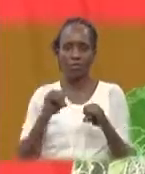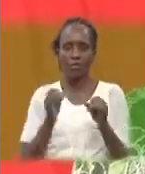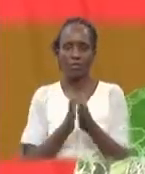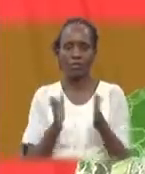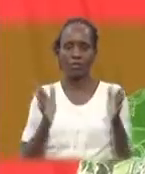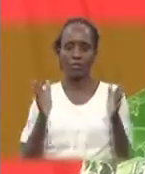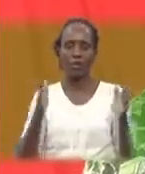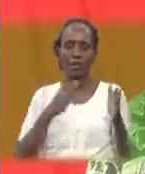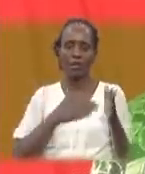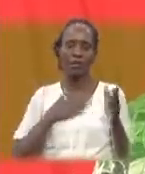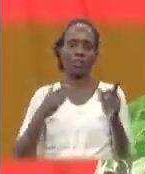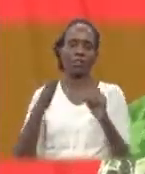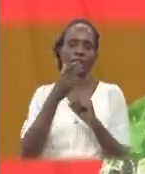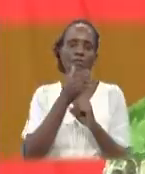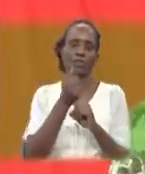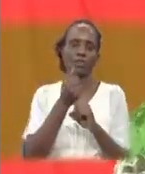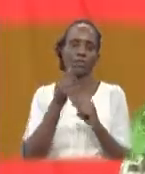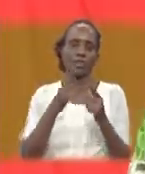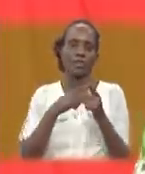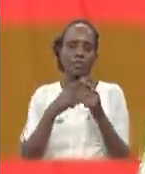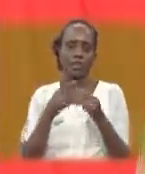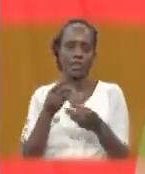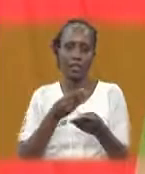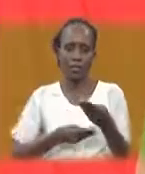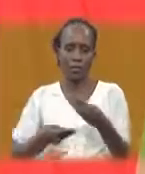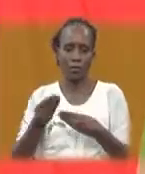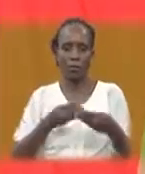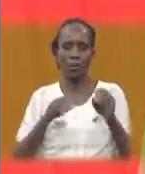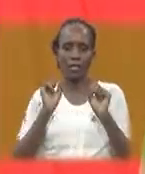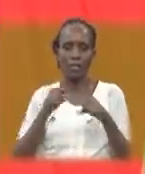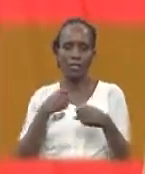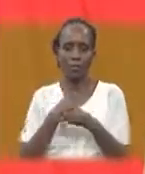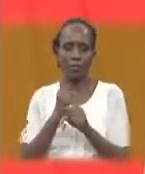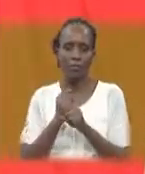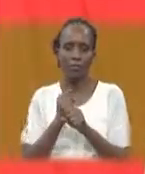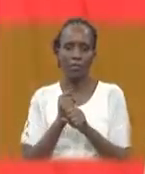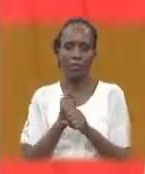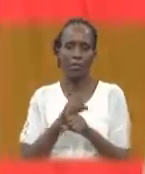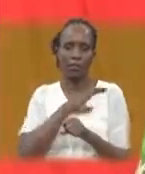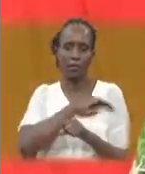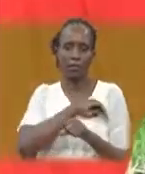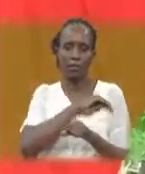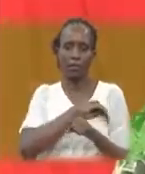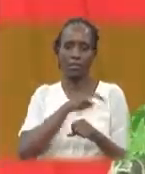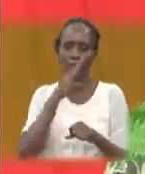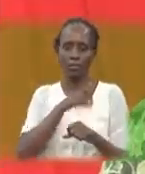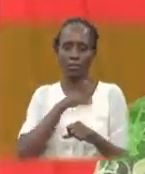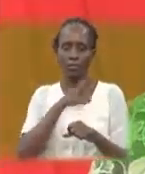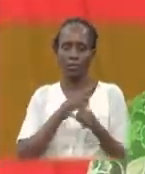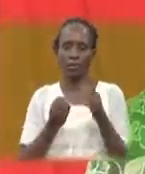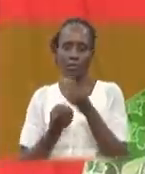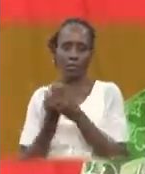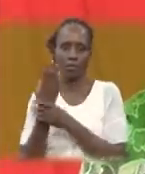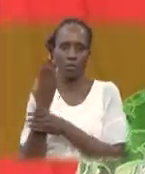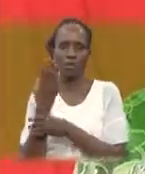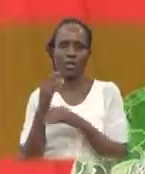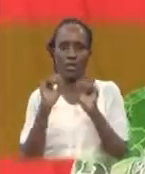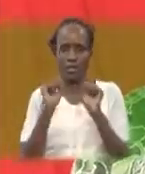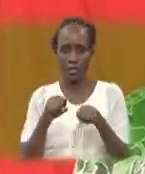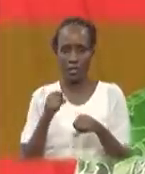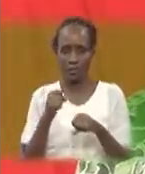will deepen and broaden our achievements so that the economy can be made even more resilient and the benefits of